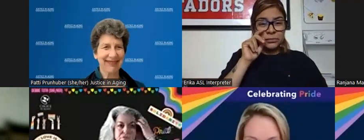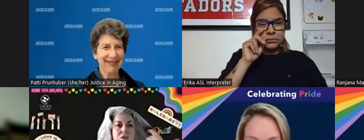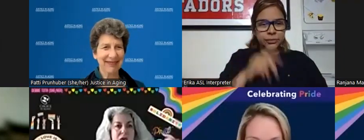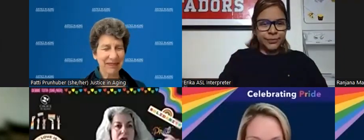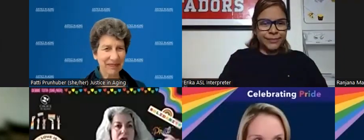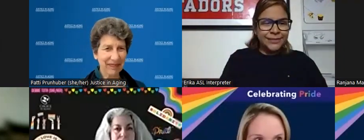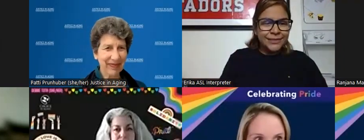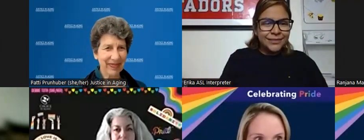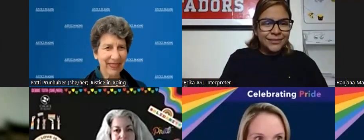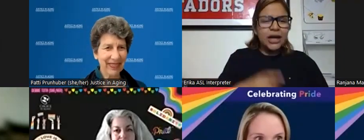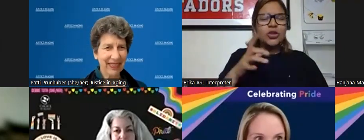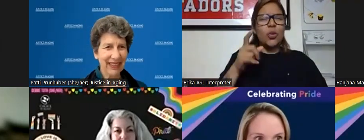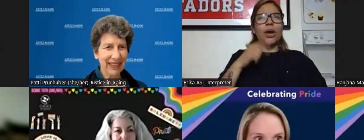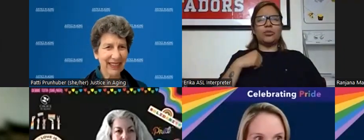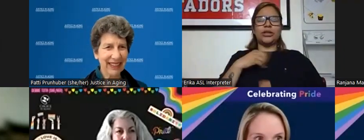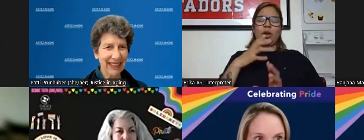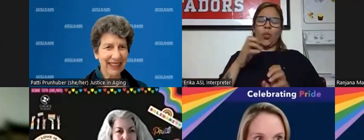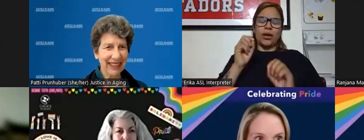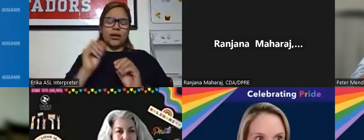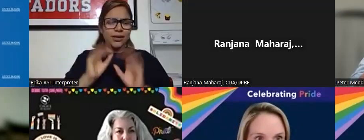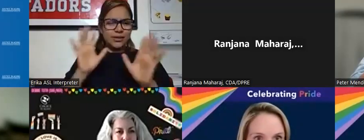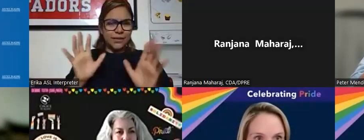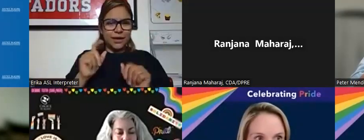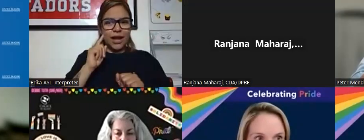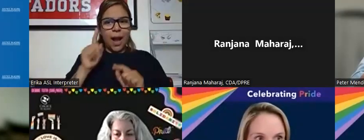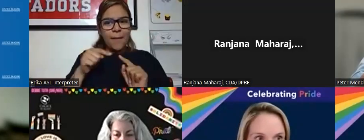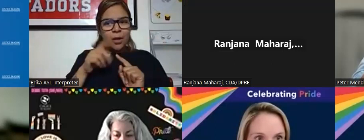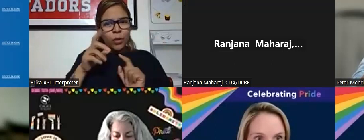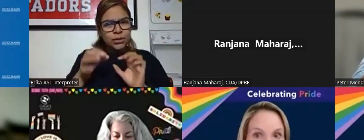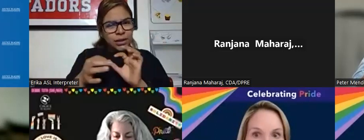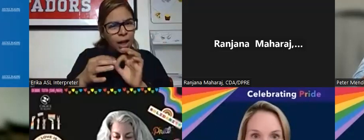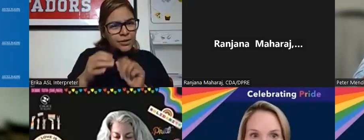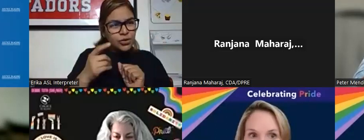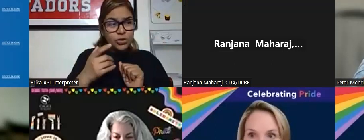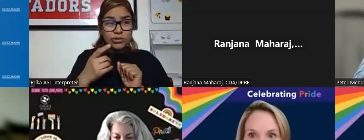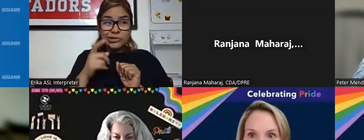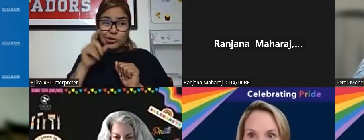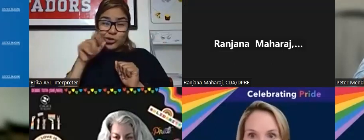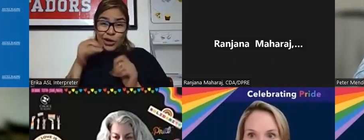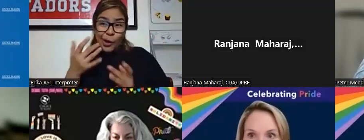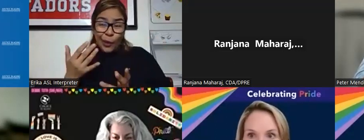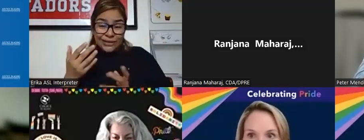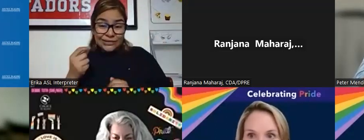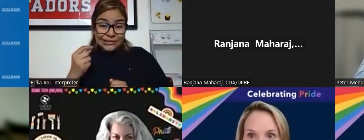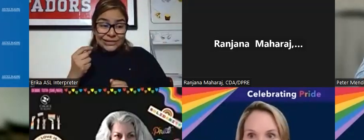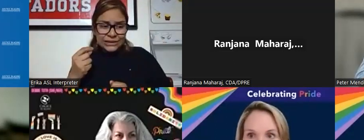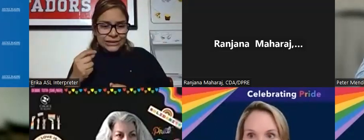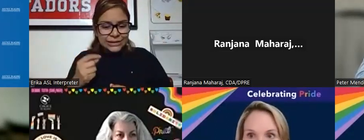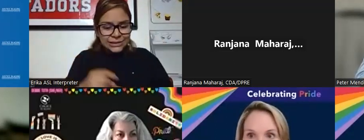Okay, I want to clarify we can just speak under committee comments. So should I wait? I don't want